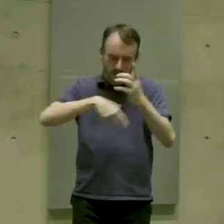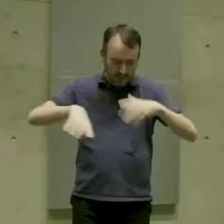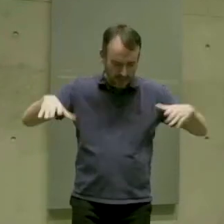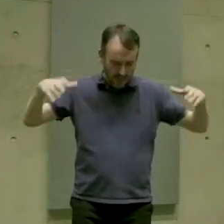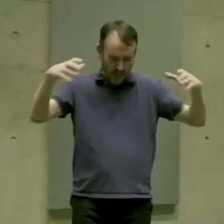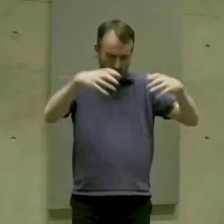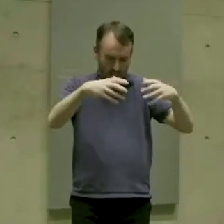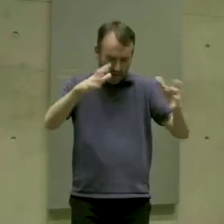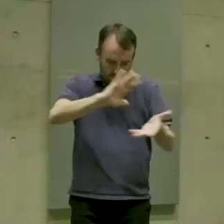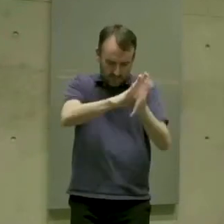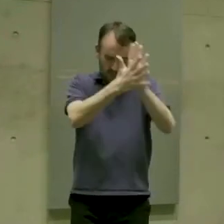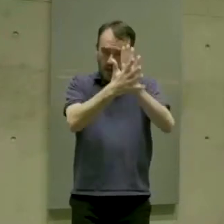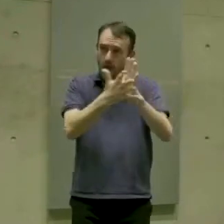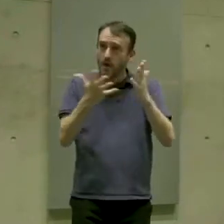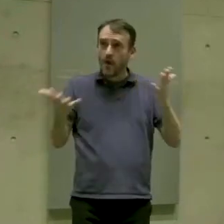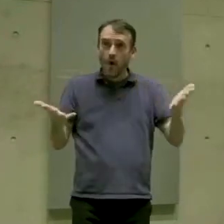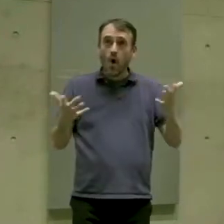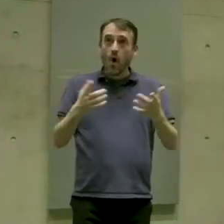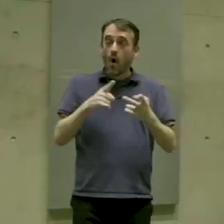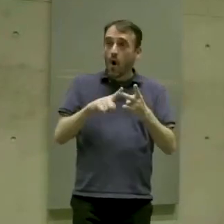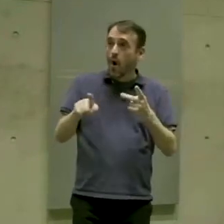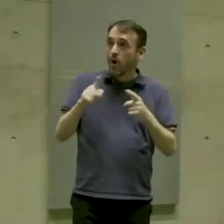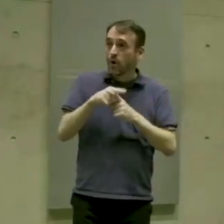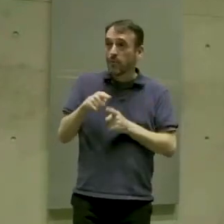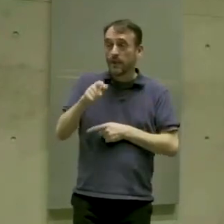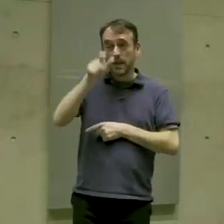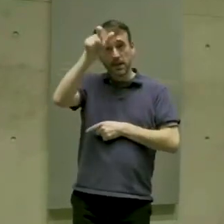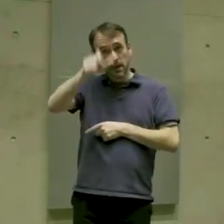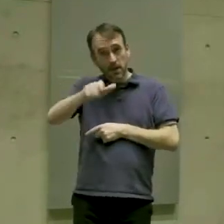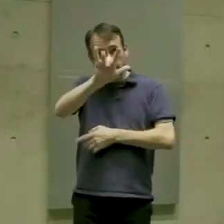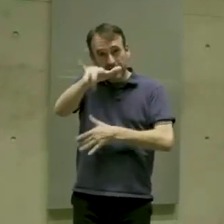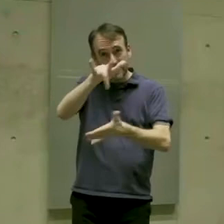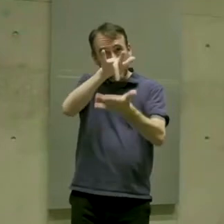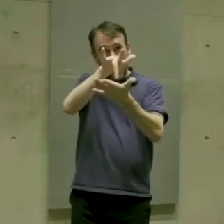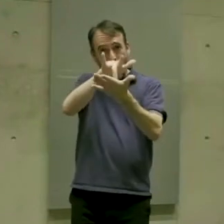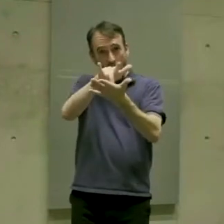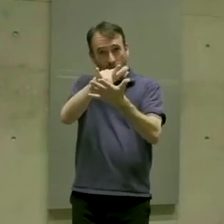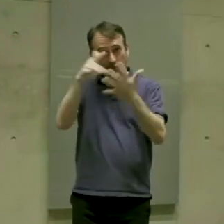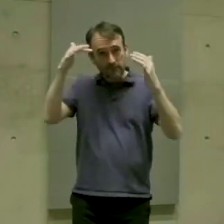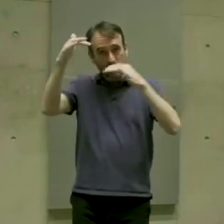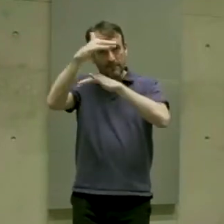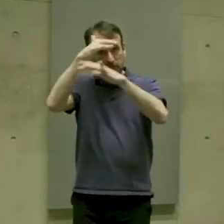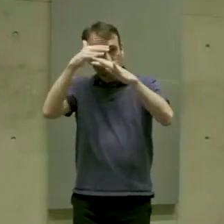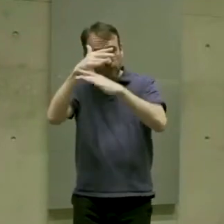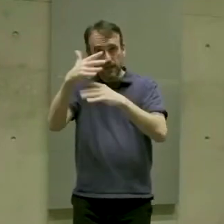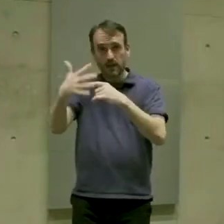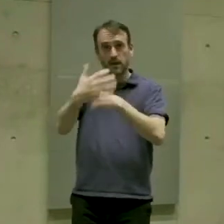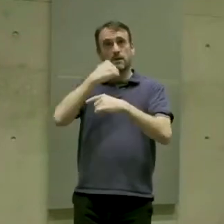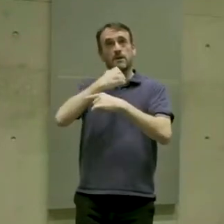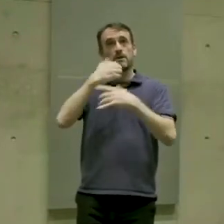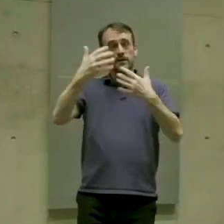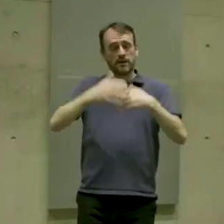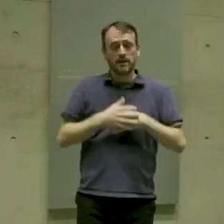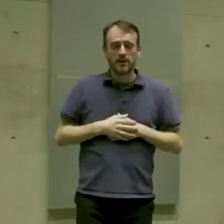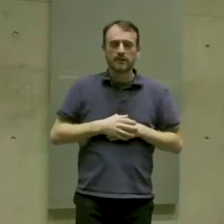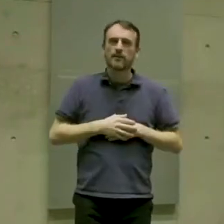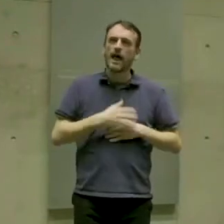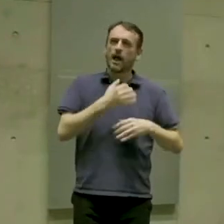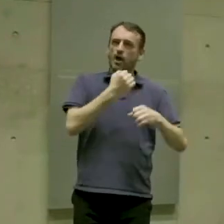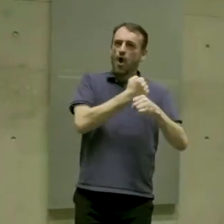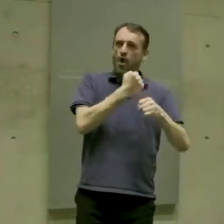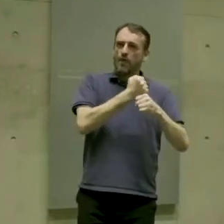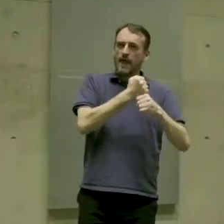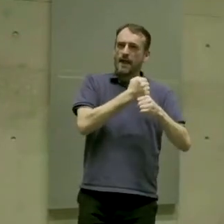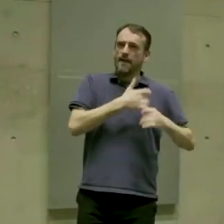Otranto, or the murderous, possessive man who lurks at the heart of the mysteries of Udolpho. A Gothic presence, like a